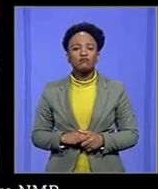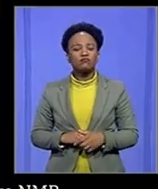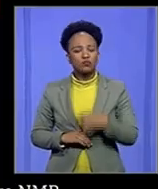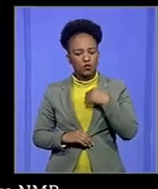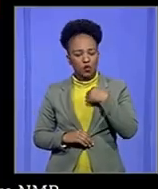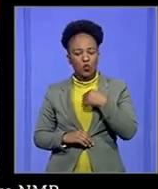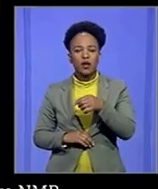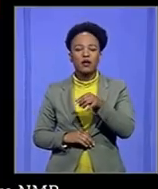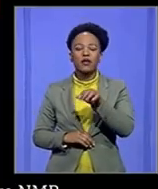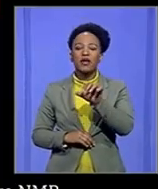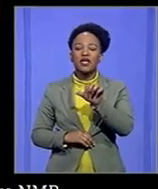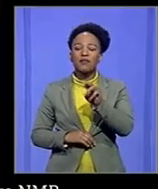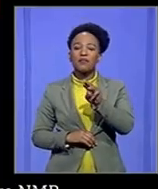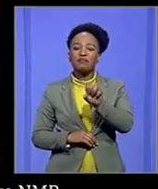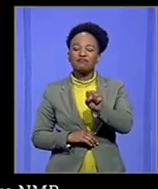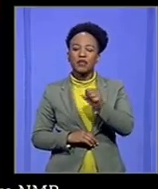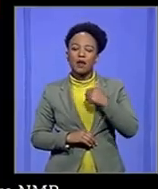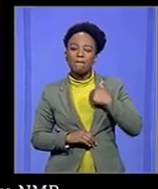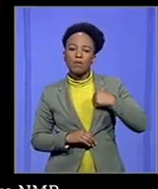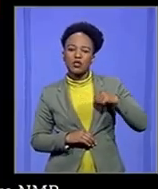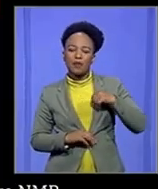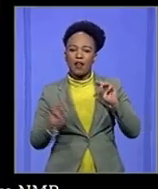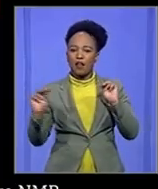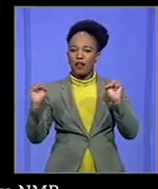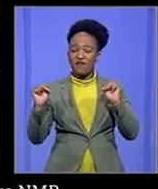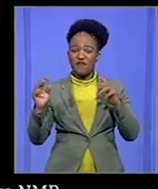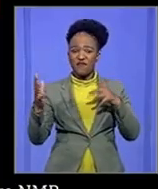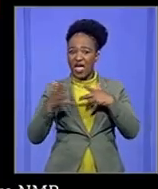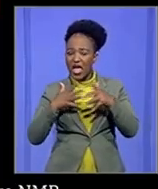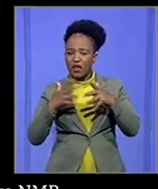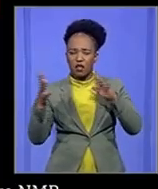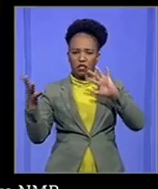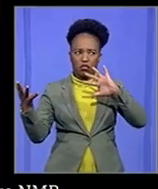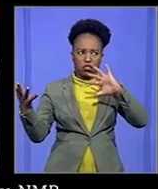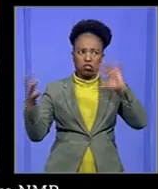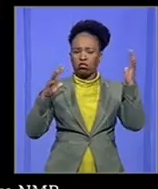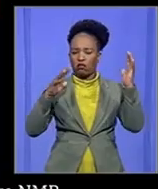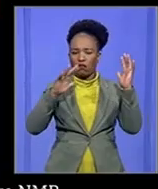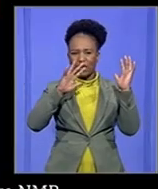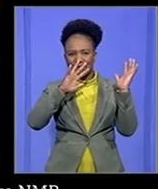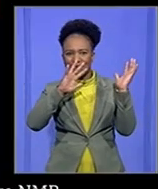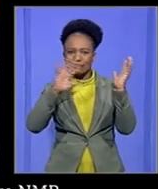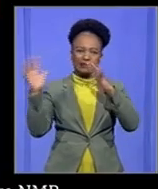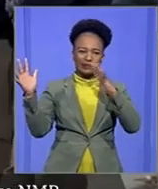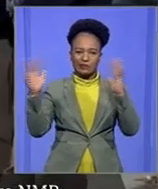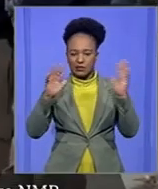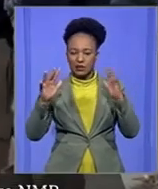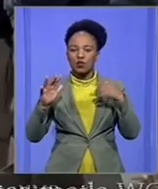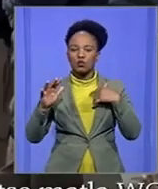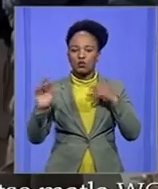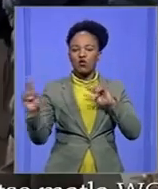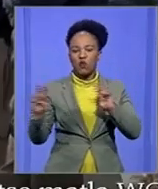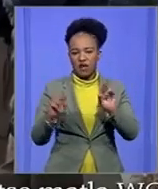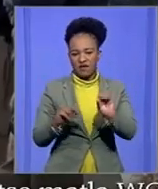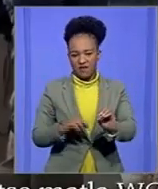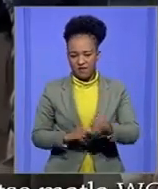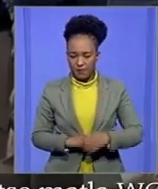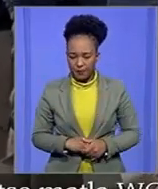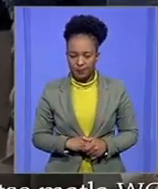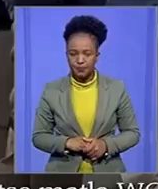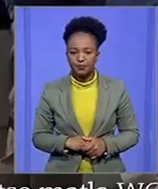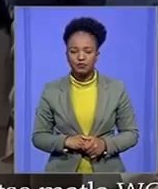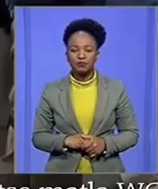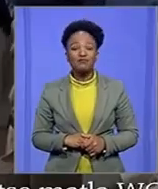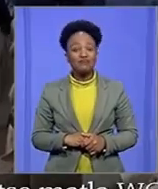standby in case there's an eventuality of a disaster caused by inclement weather conditions. Ho lebelletswe meya e fokang